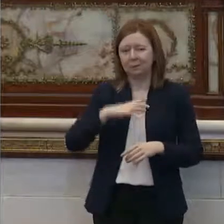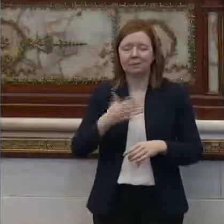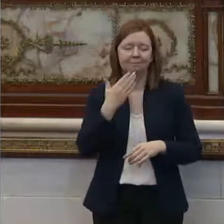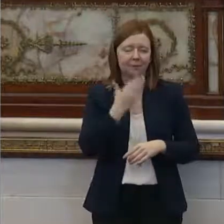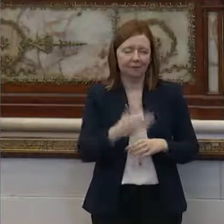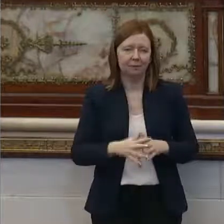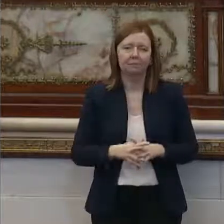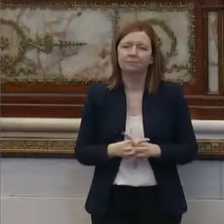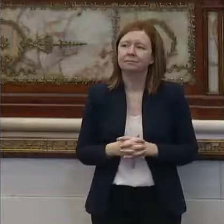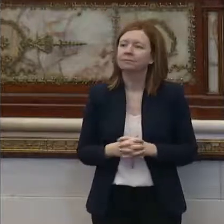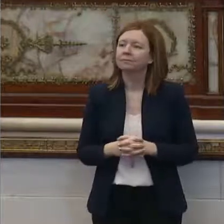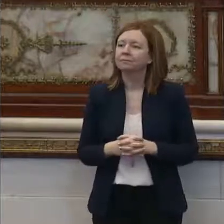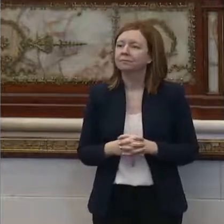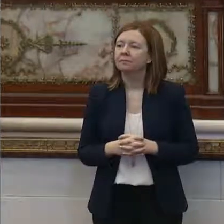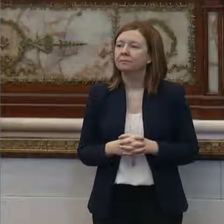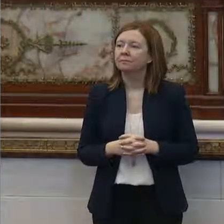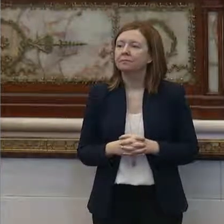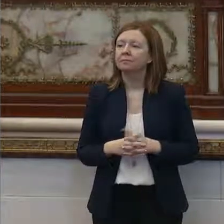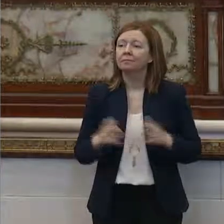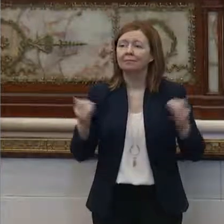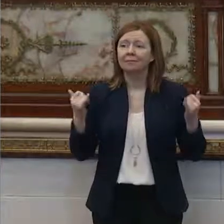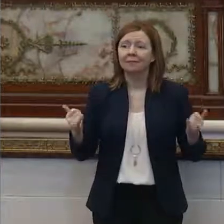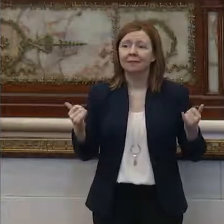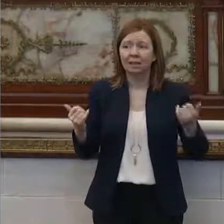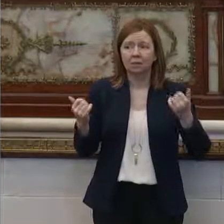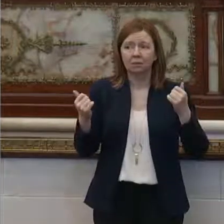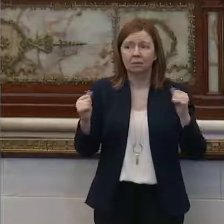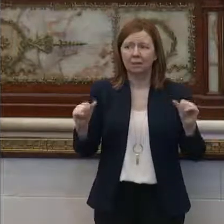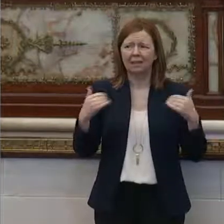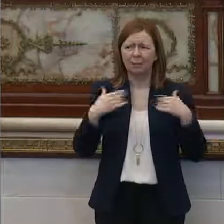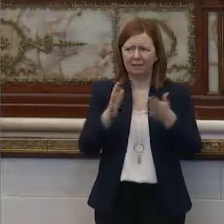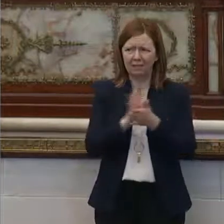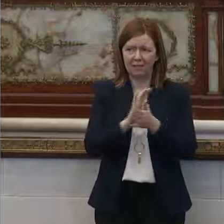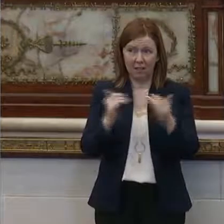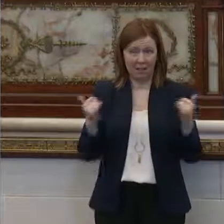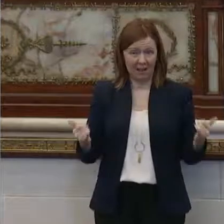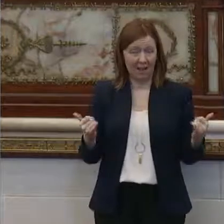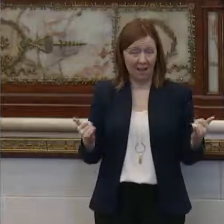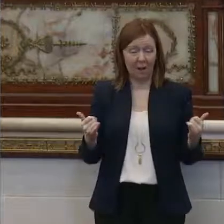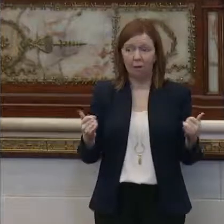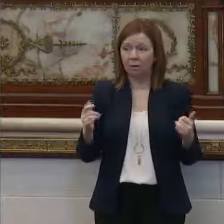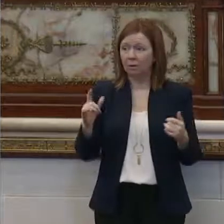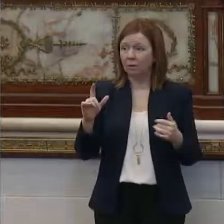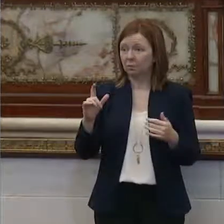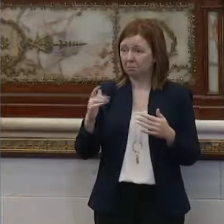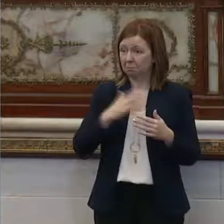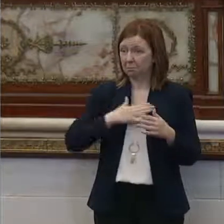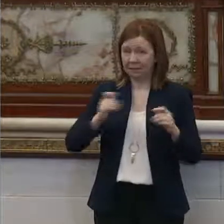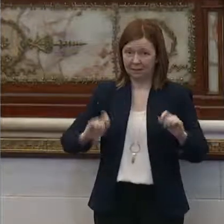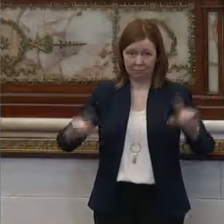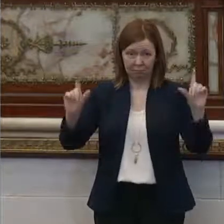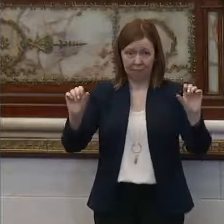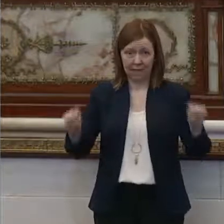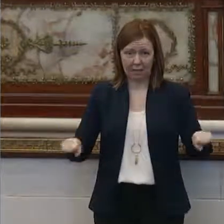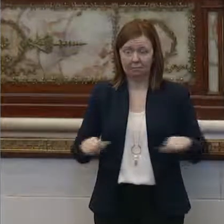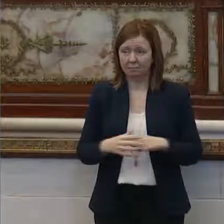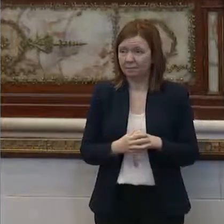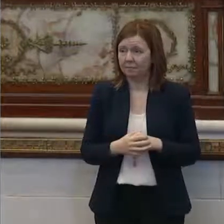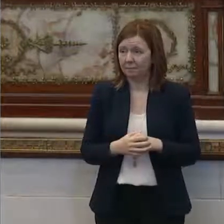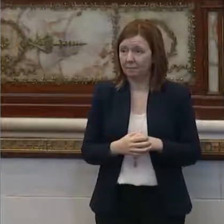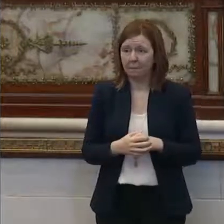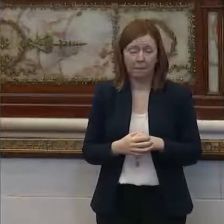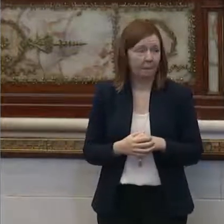you. Thank you. I think we're going to try to have the video now. So, Lonnie, if you want to tee that up.